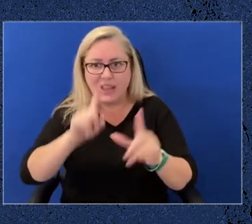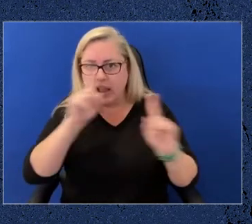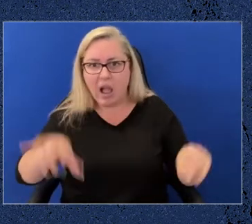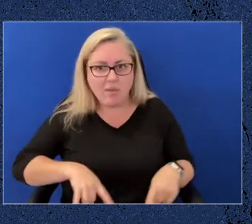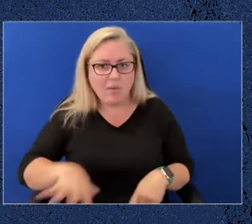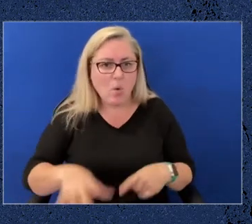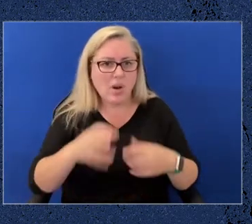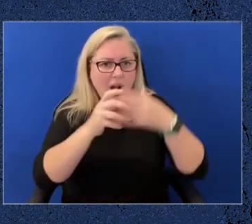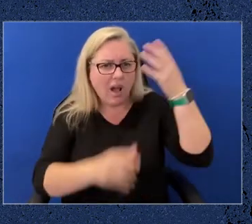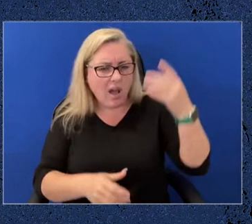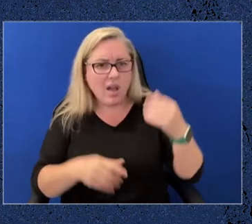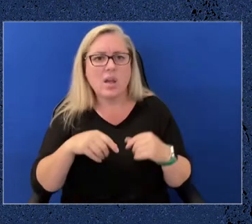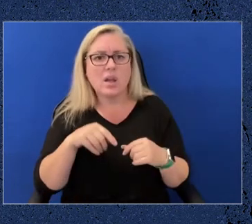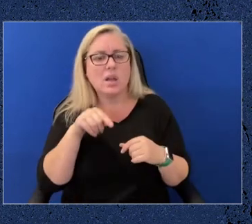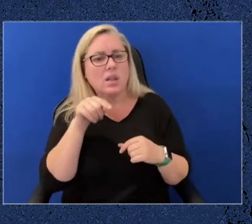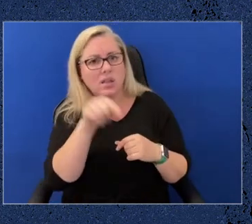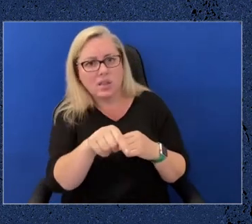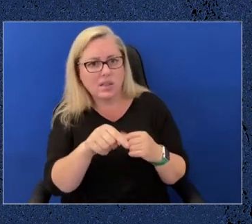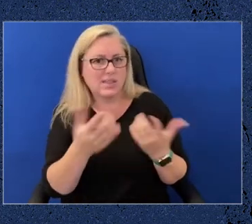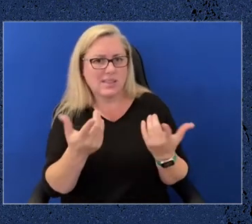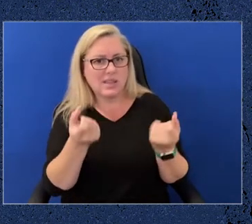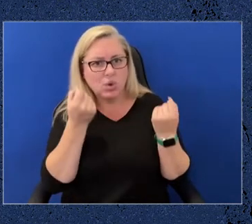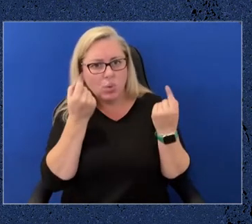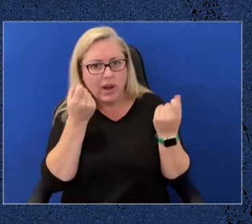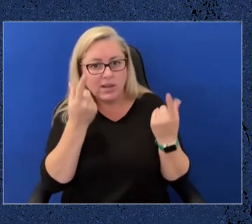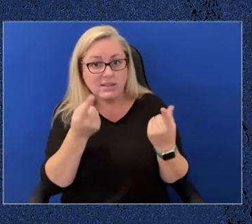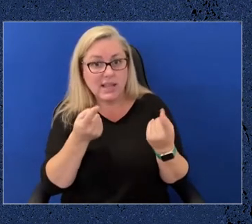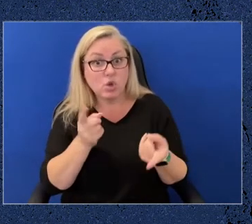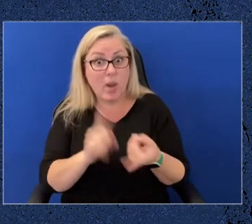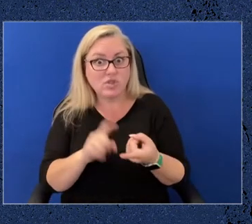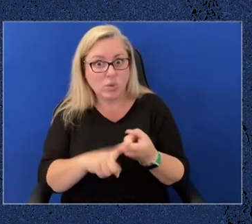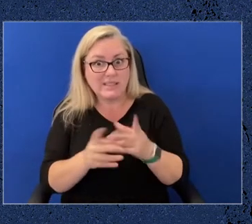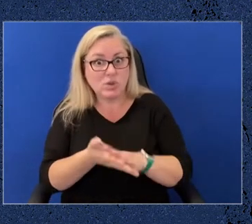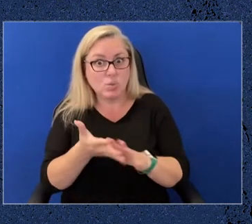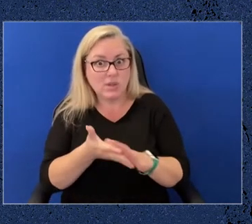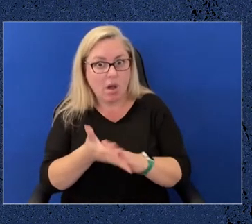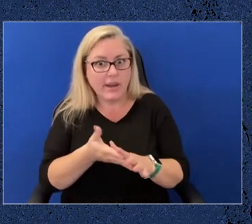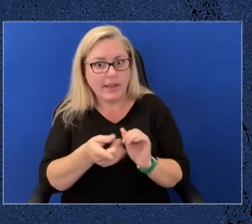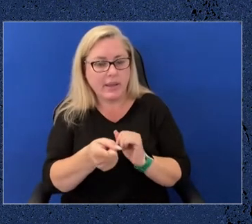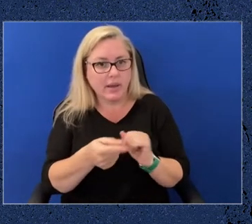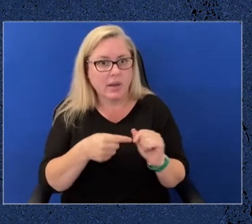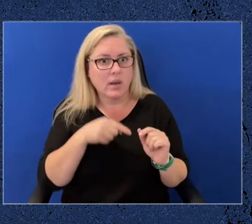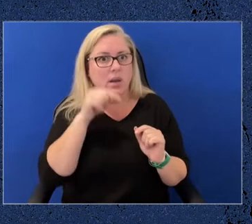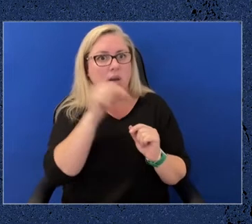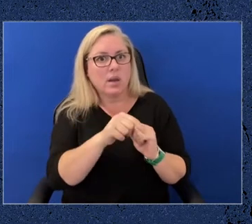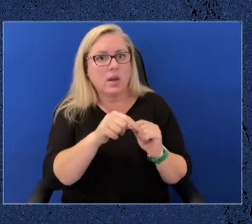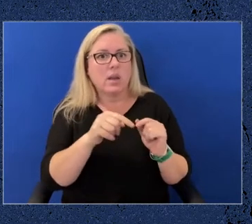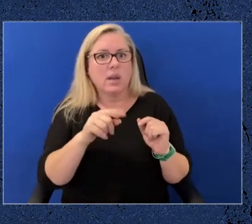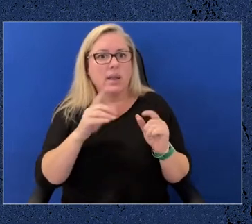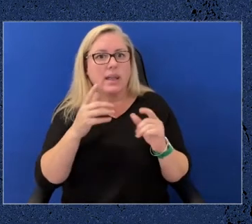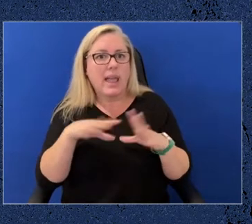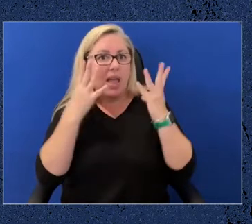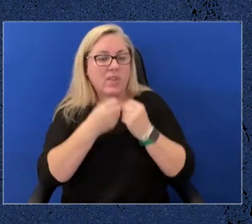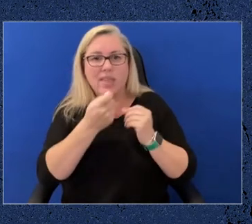It's the pace of things. You can understand, you know, the grant cycles, you know, pretty short focused, and everything sort of in a bit of a